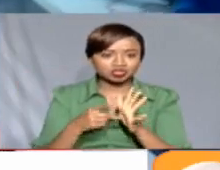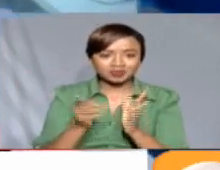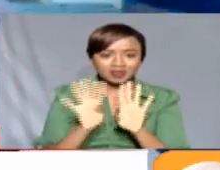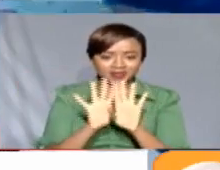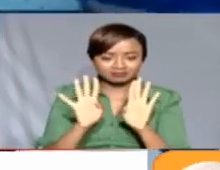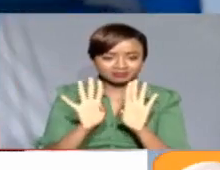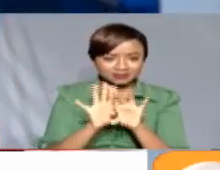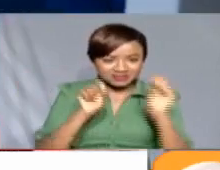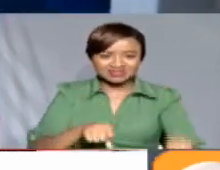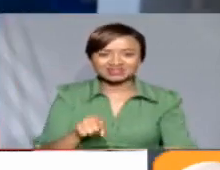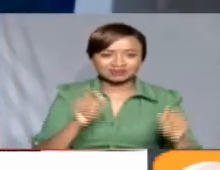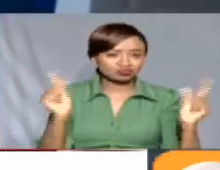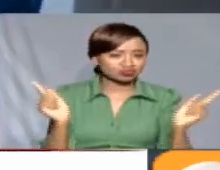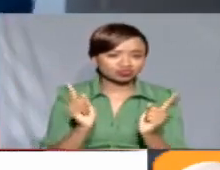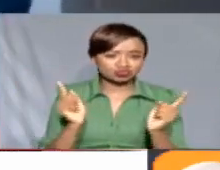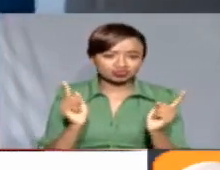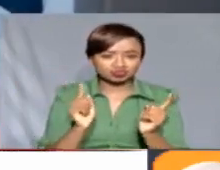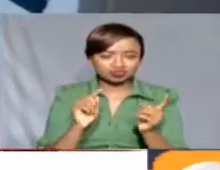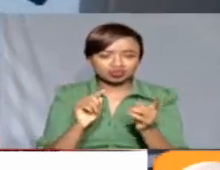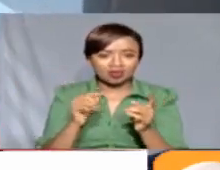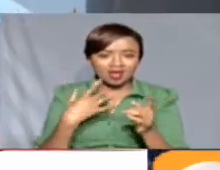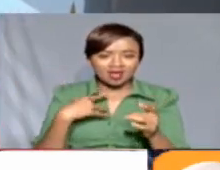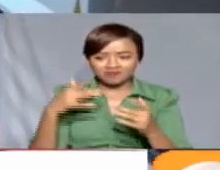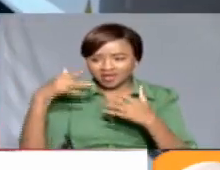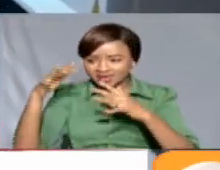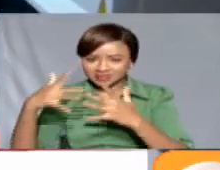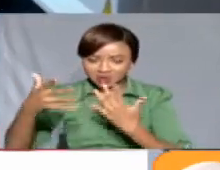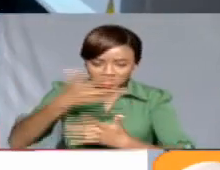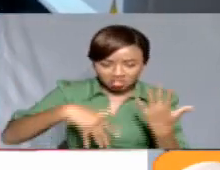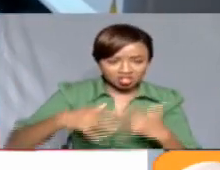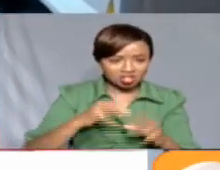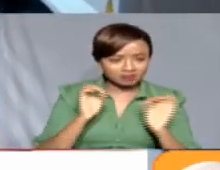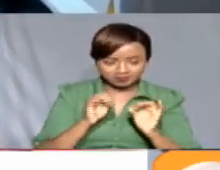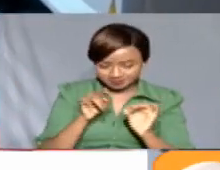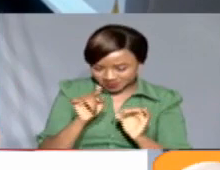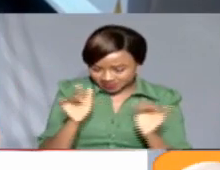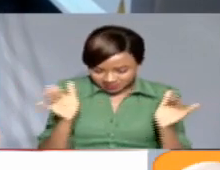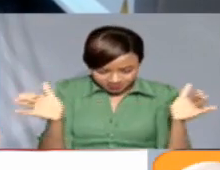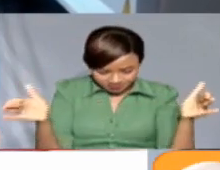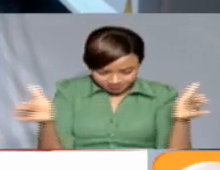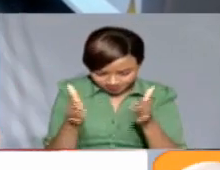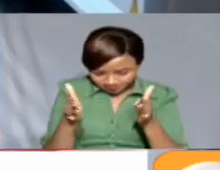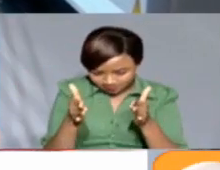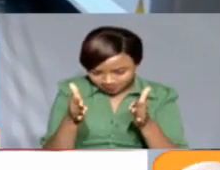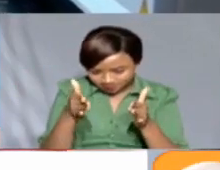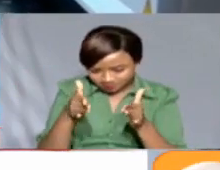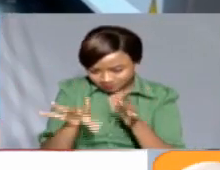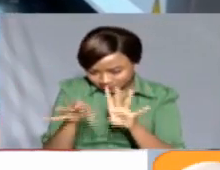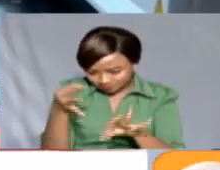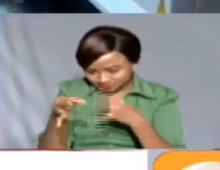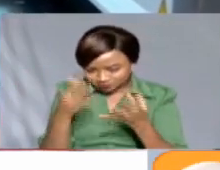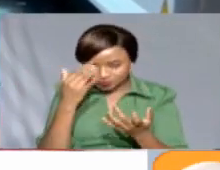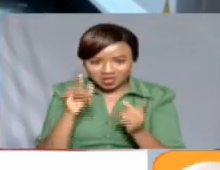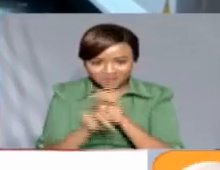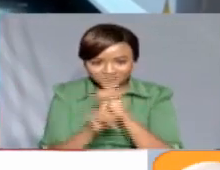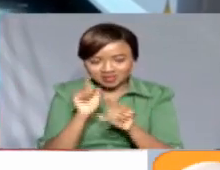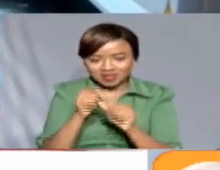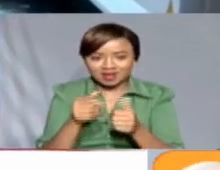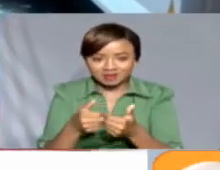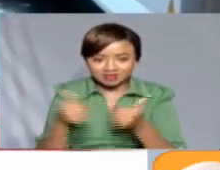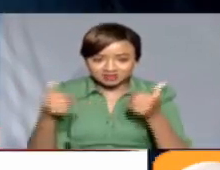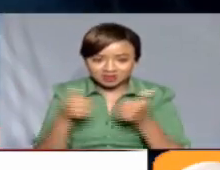system. Okay. There's no external contamination that can take place, because once the samples are loaded,